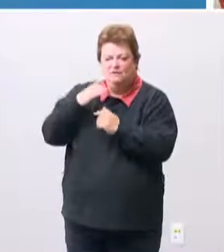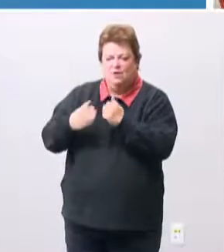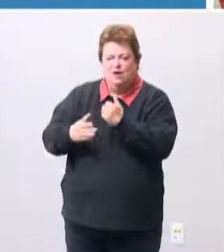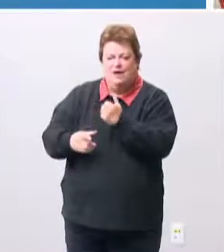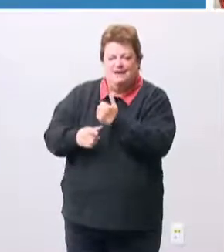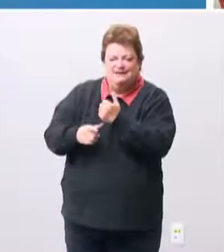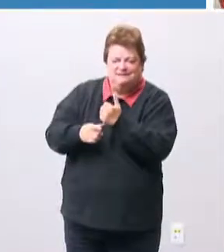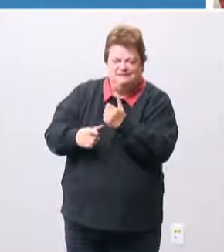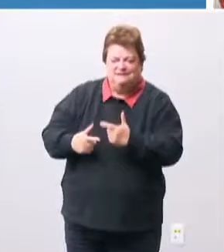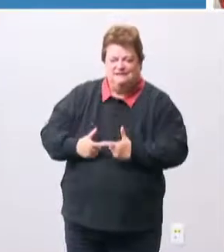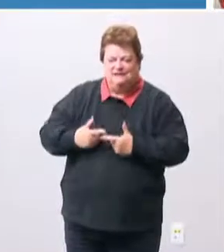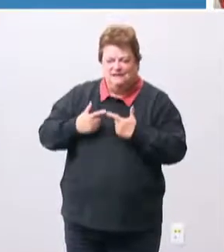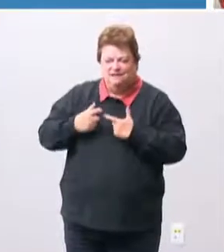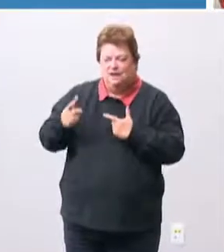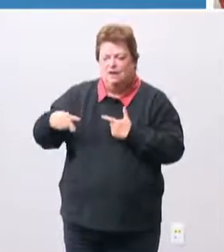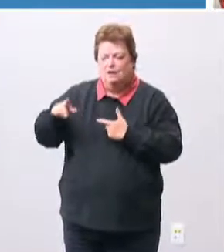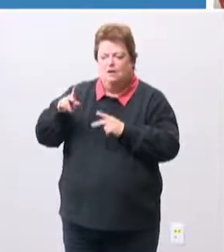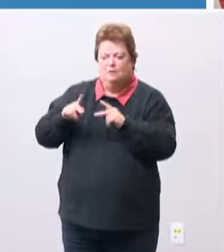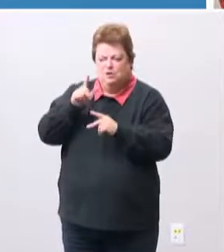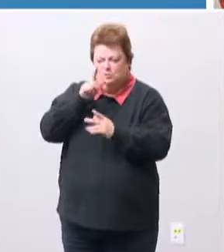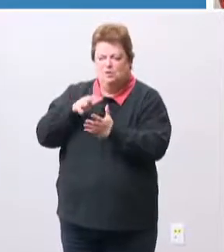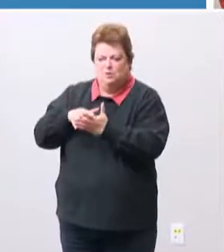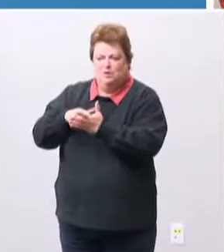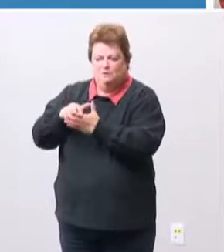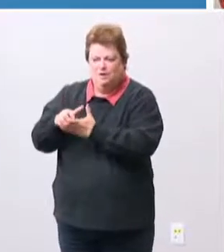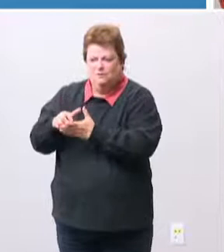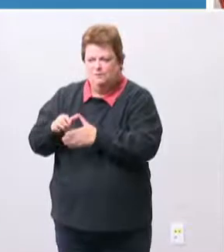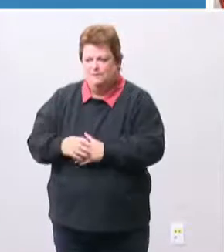other areas where we have people who are more vulnerable.